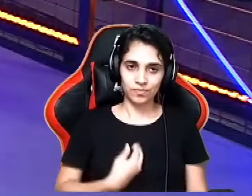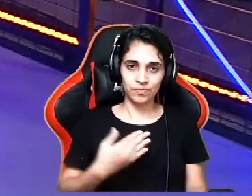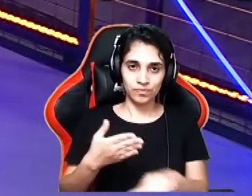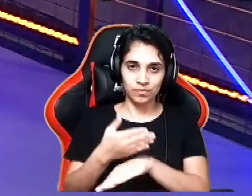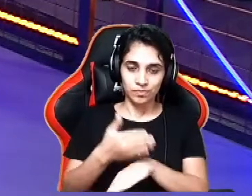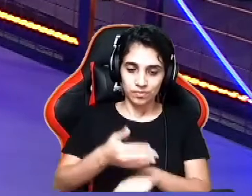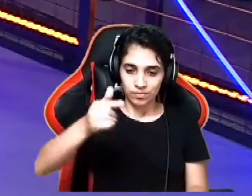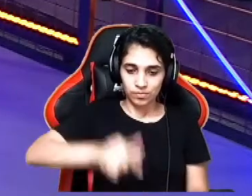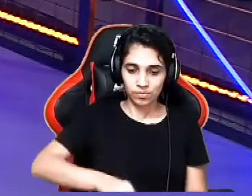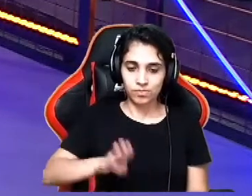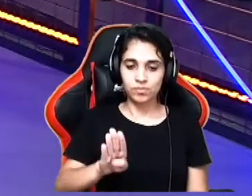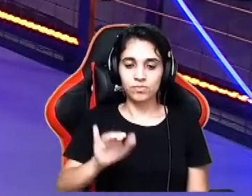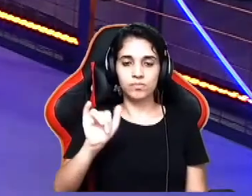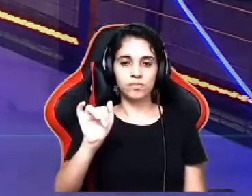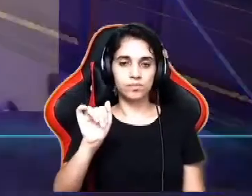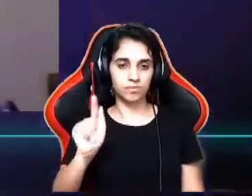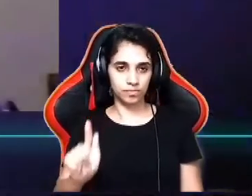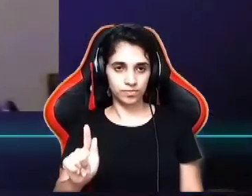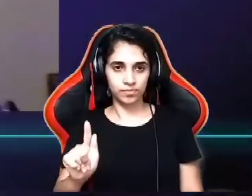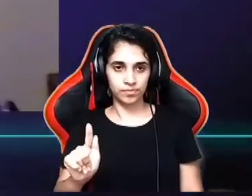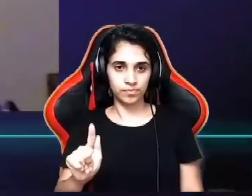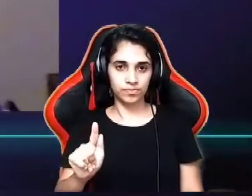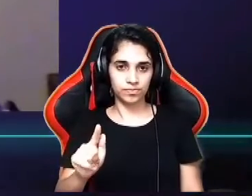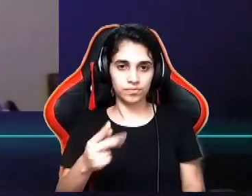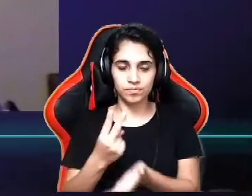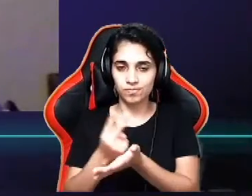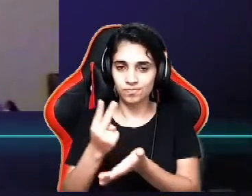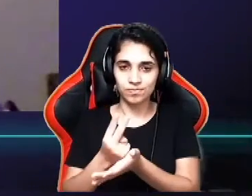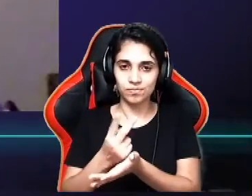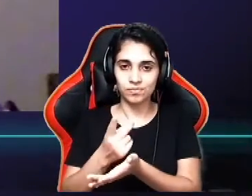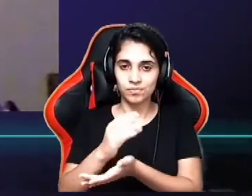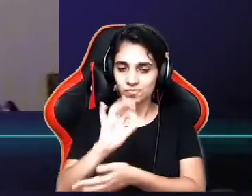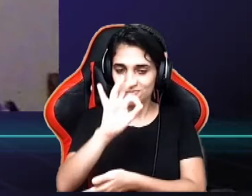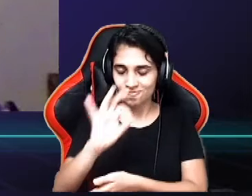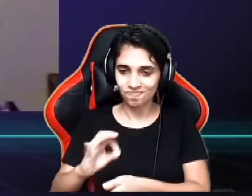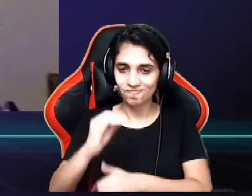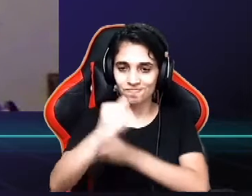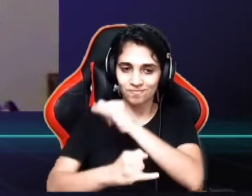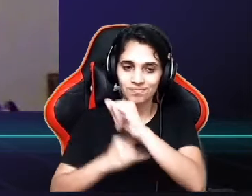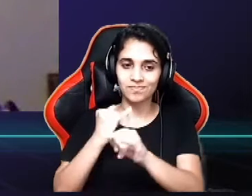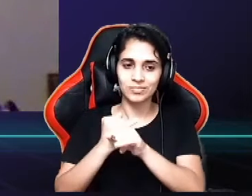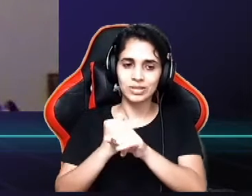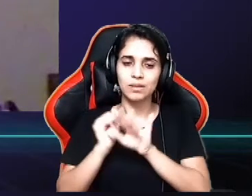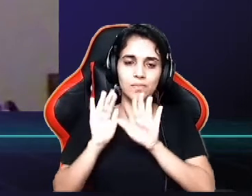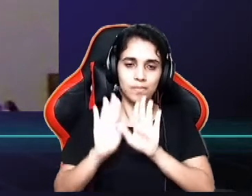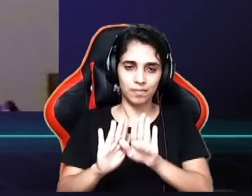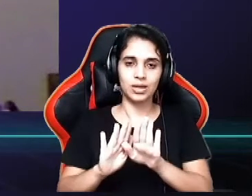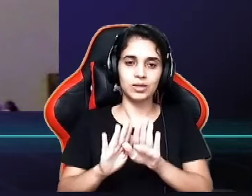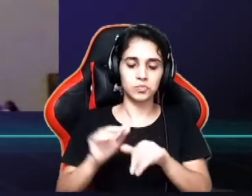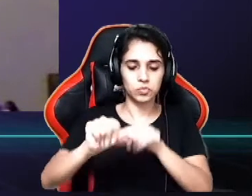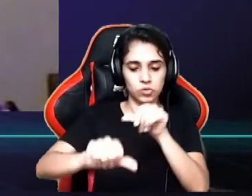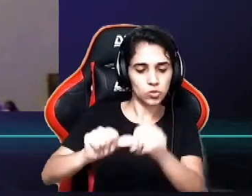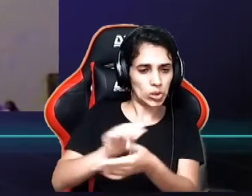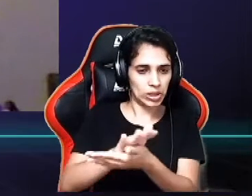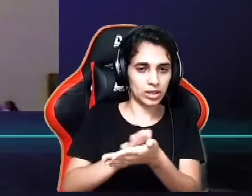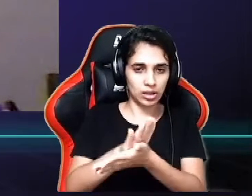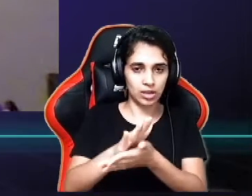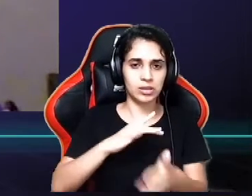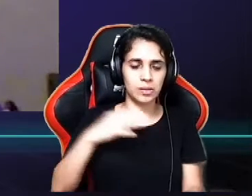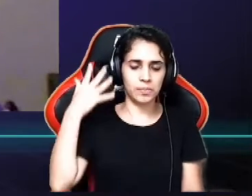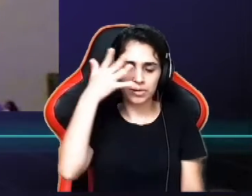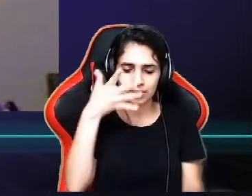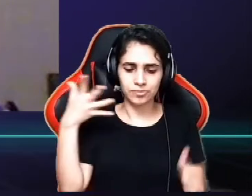Once again, participating at Biggie, 100% online now, so we don't miss anything. You know, I've been